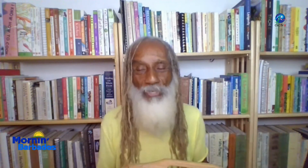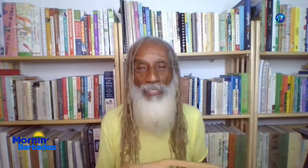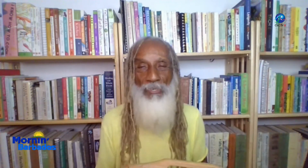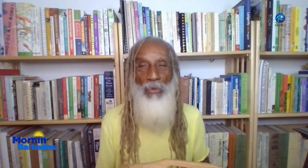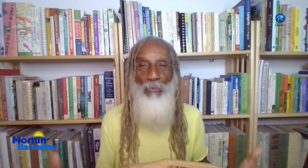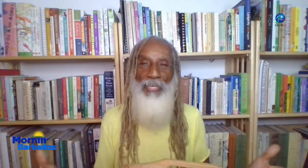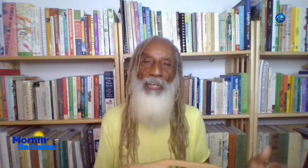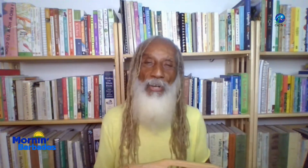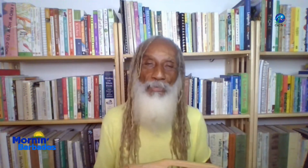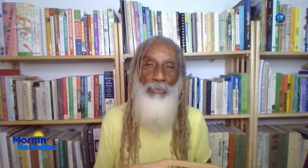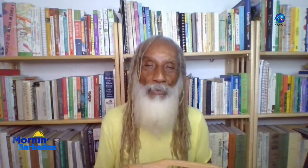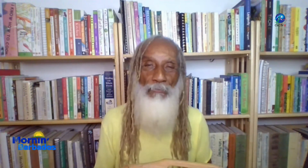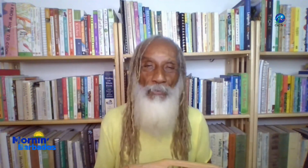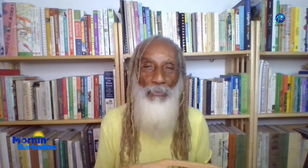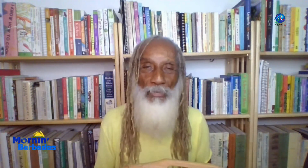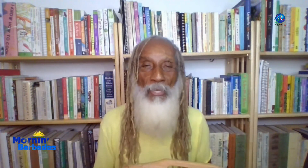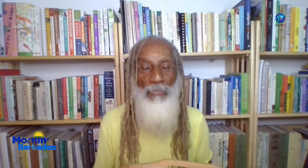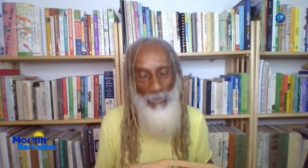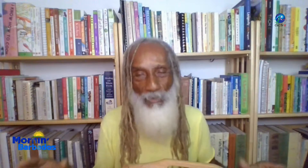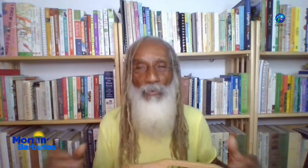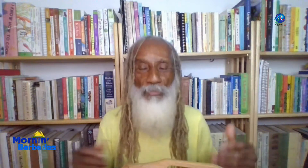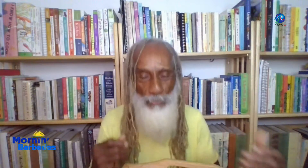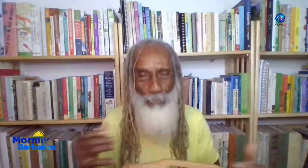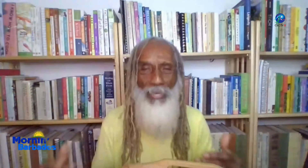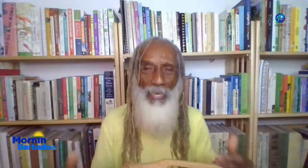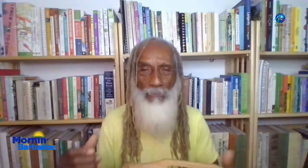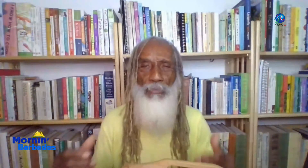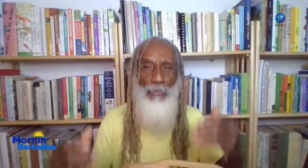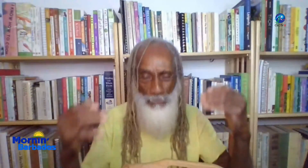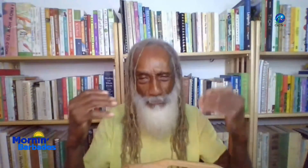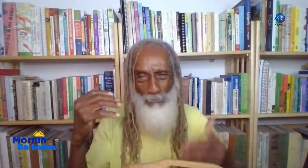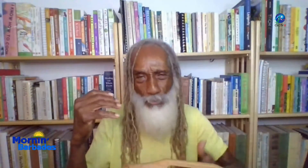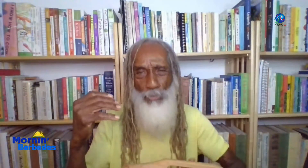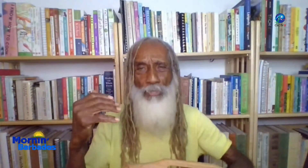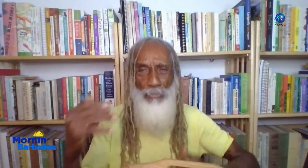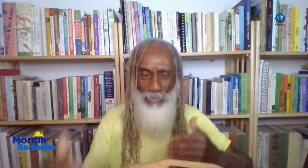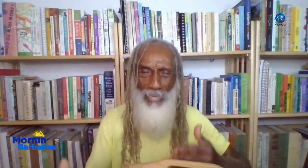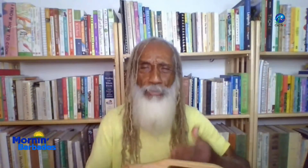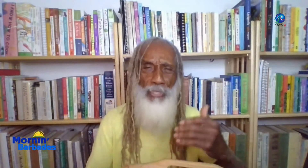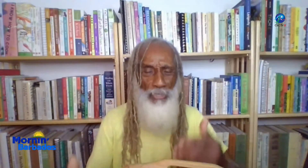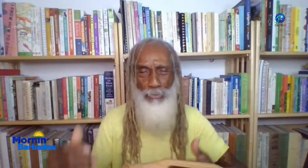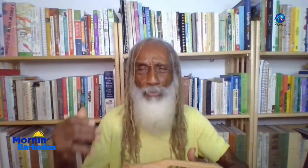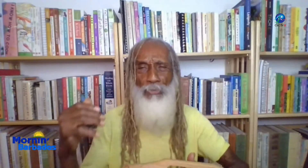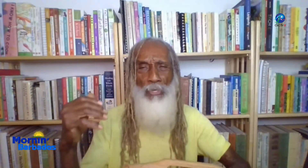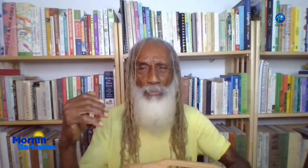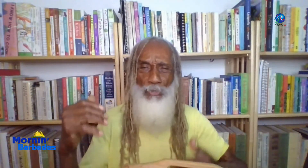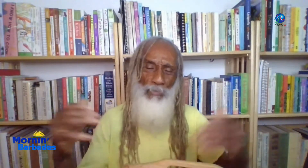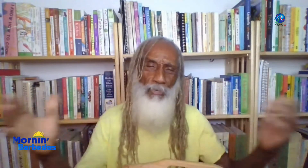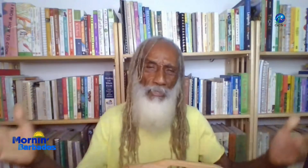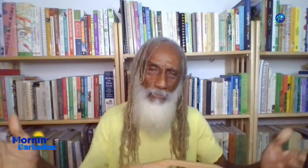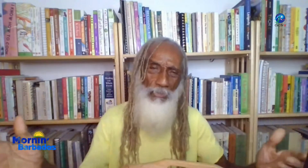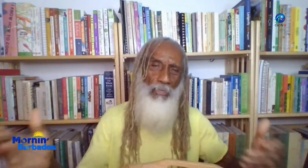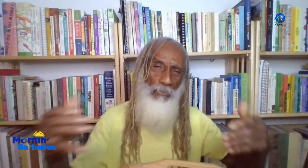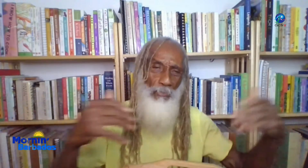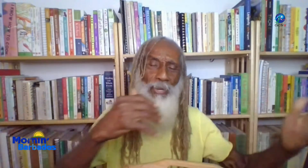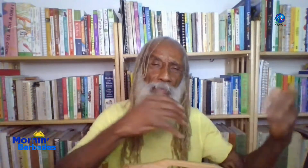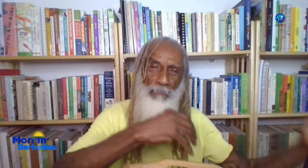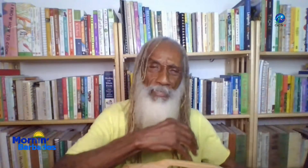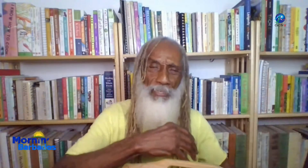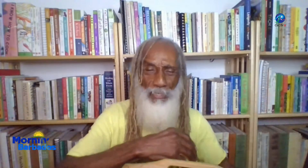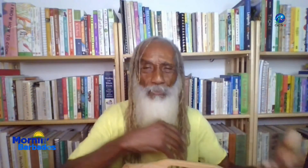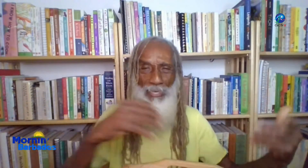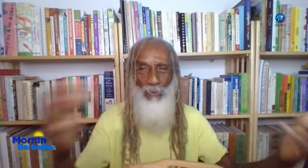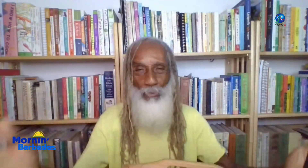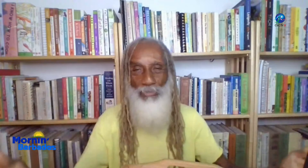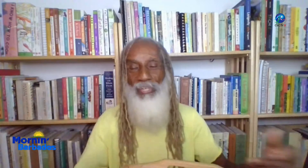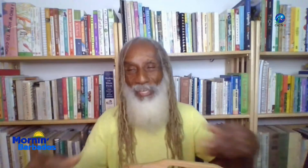things, and especially when it comes to our food. Some of us do have, good tight schedule, because, we're